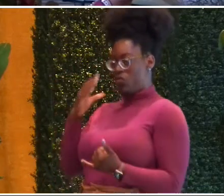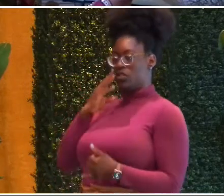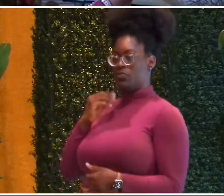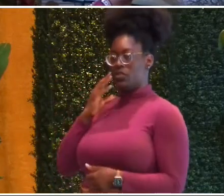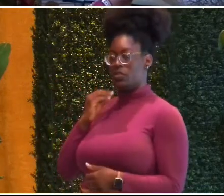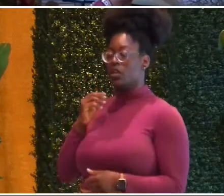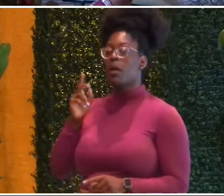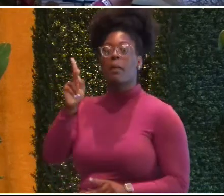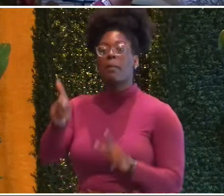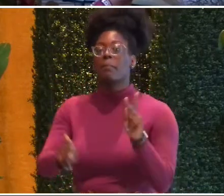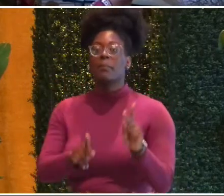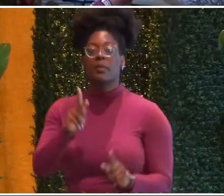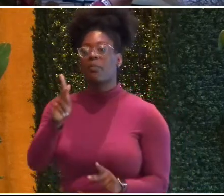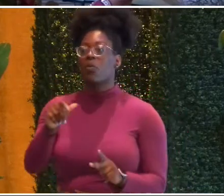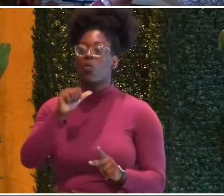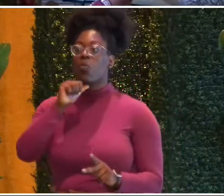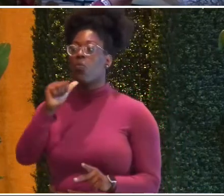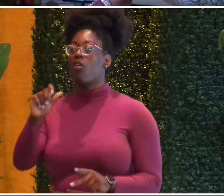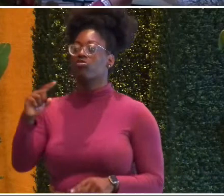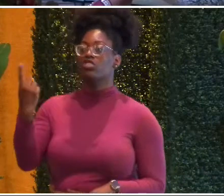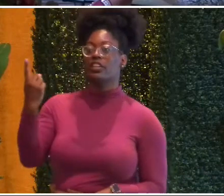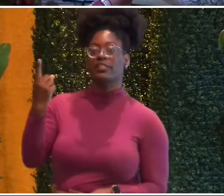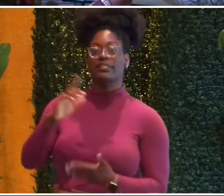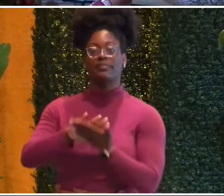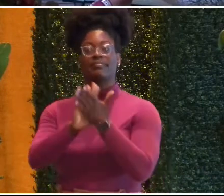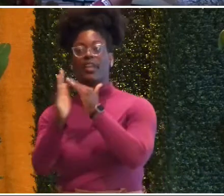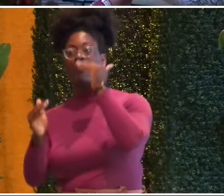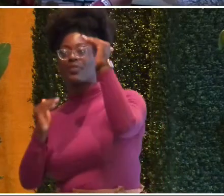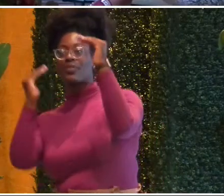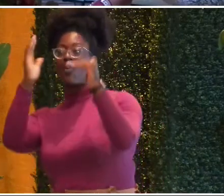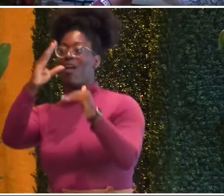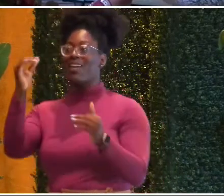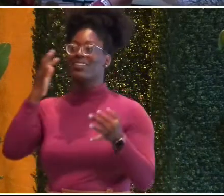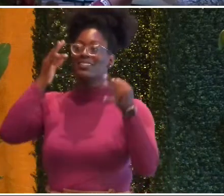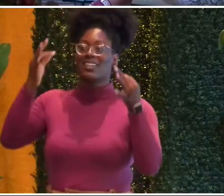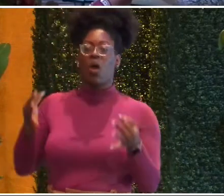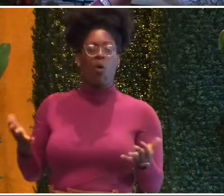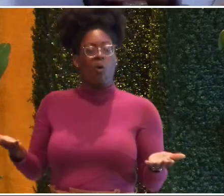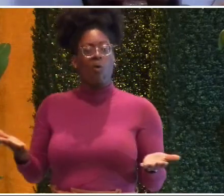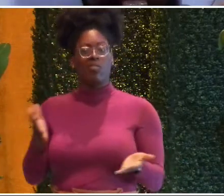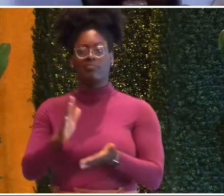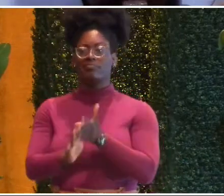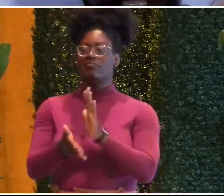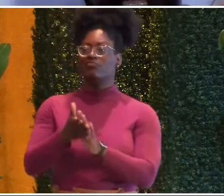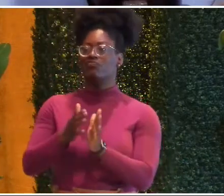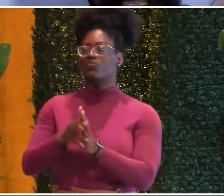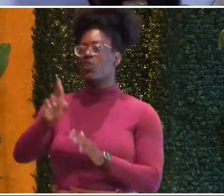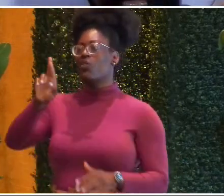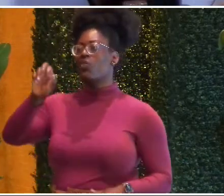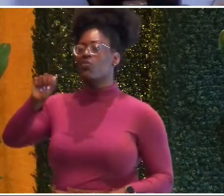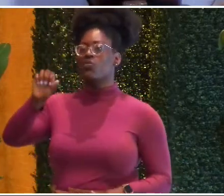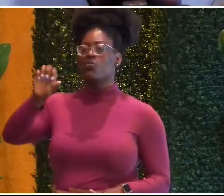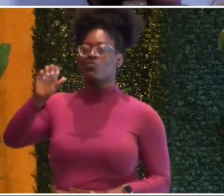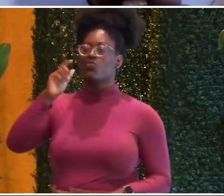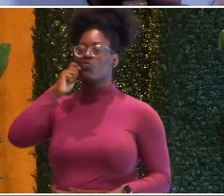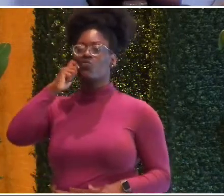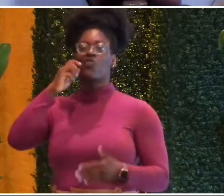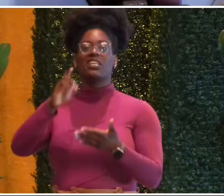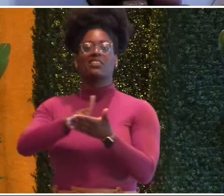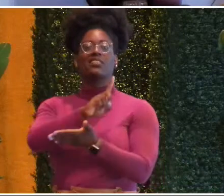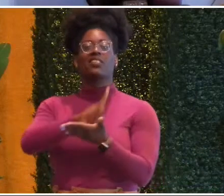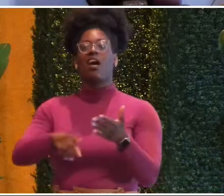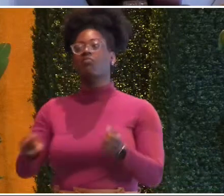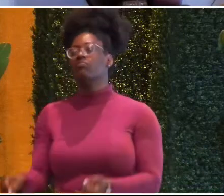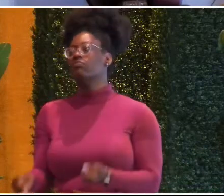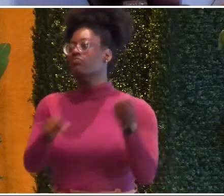we will outgrow transphobia, we will outgrow ableism, we will outgrow hate. Because unfortunately,